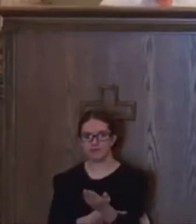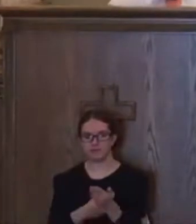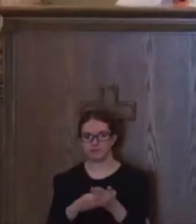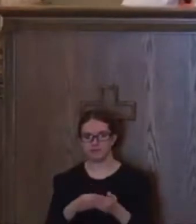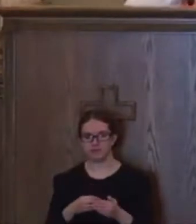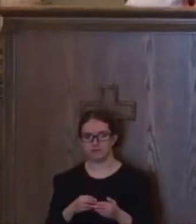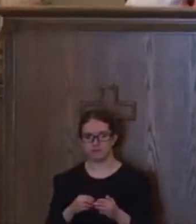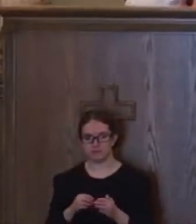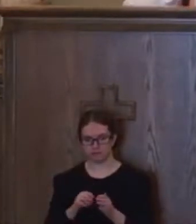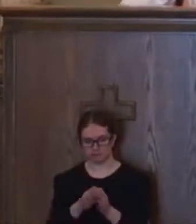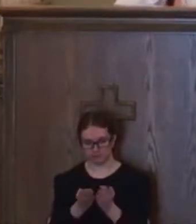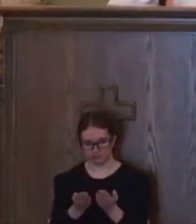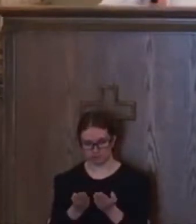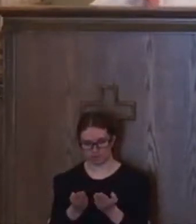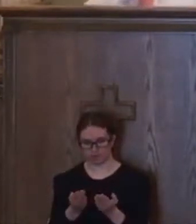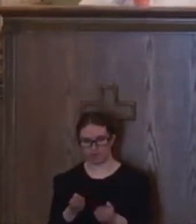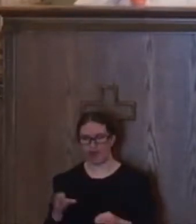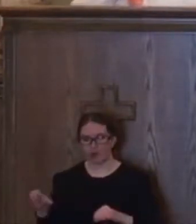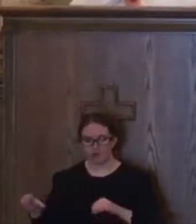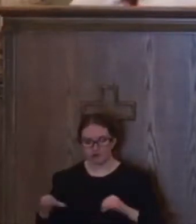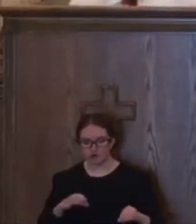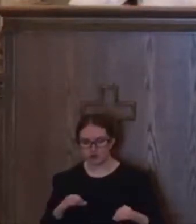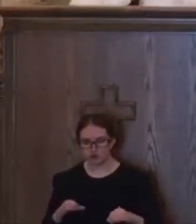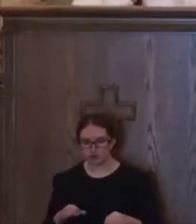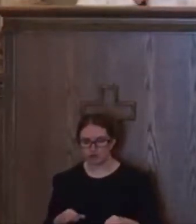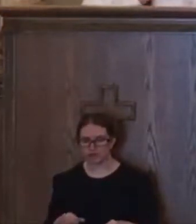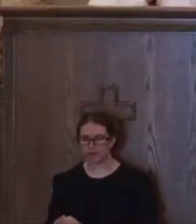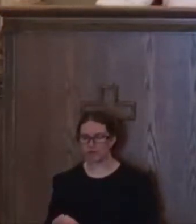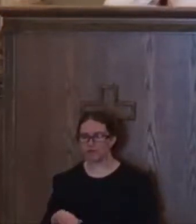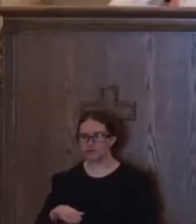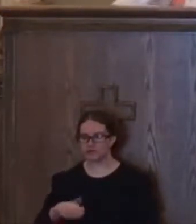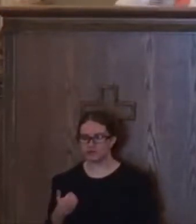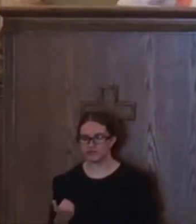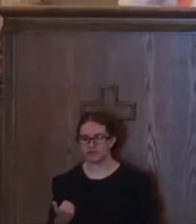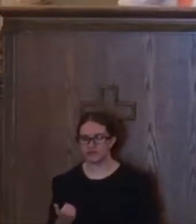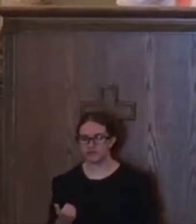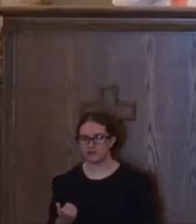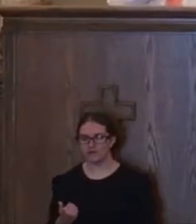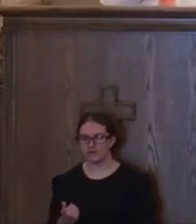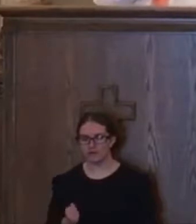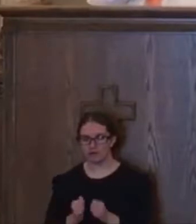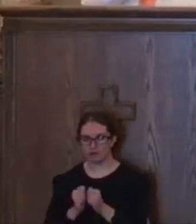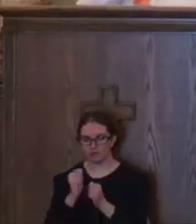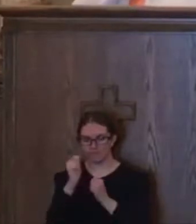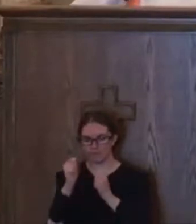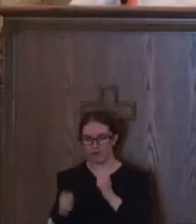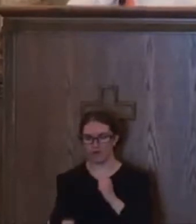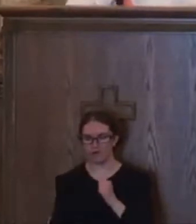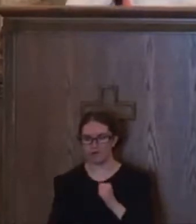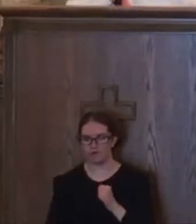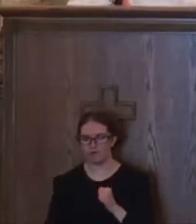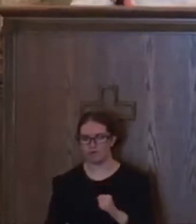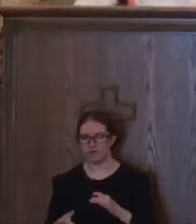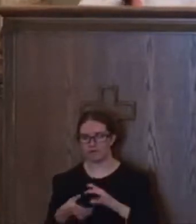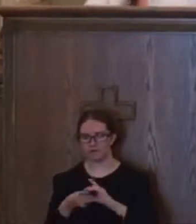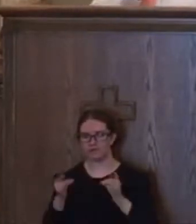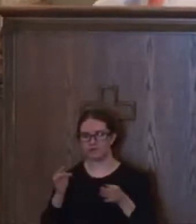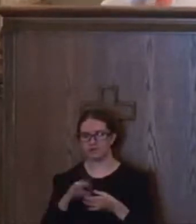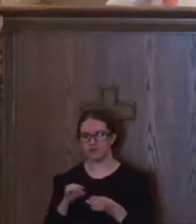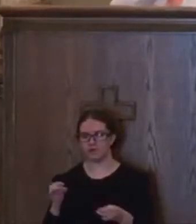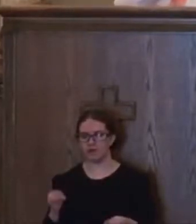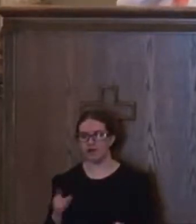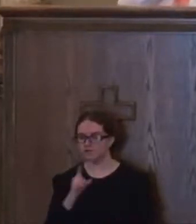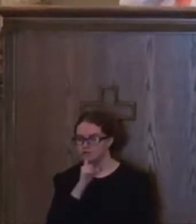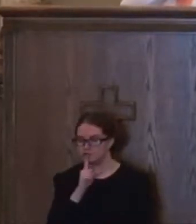reading this and wondering, are we doing what she did? Are we following the advice of the parable? Are